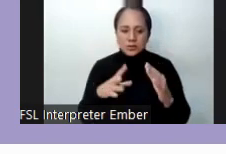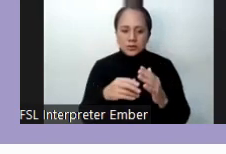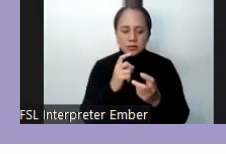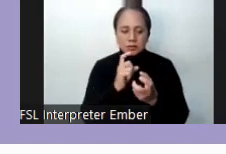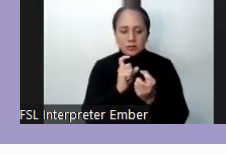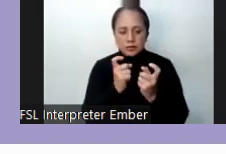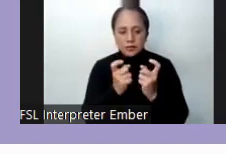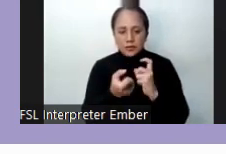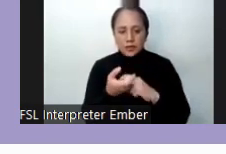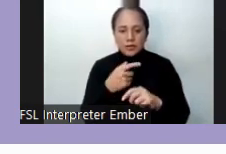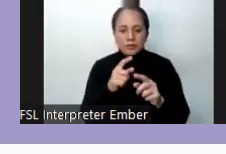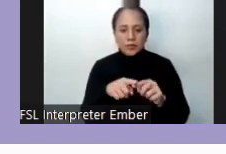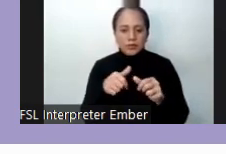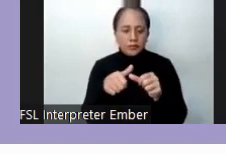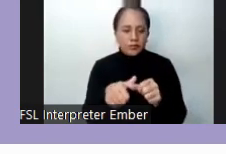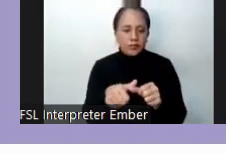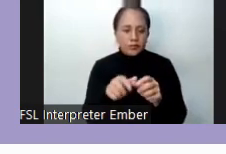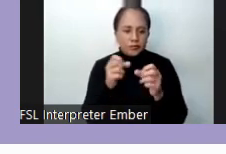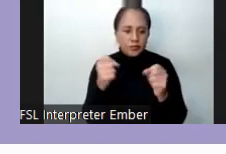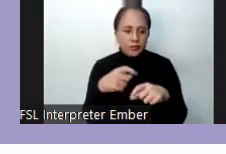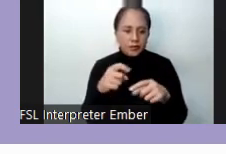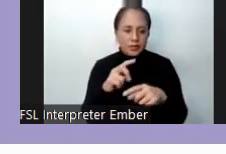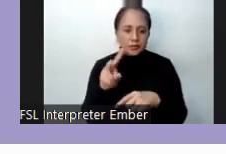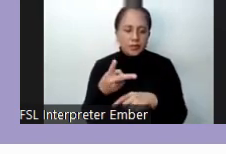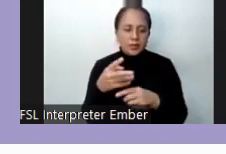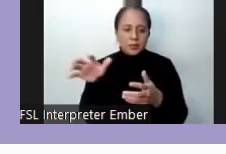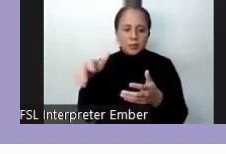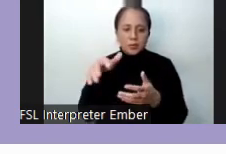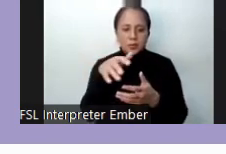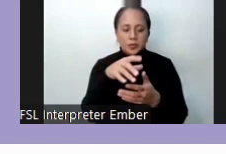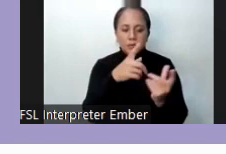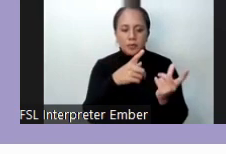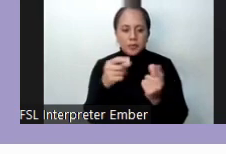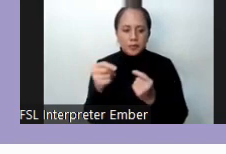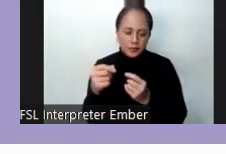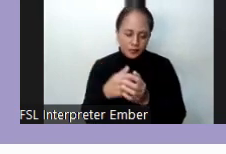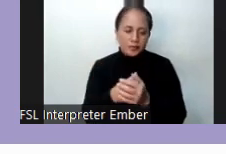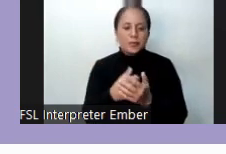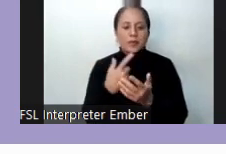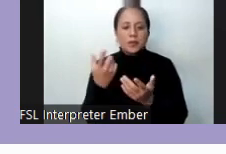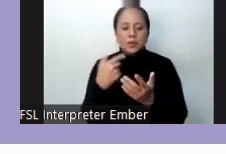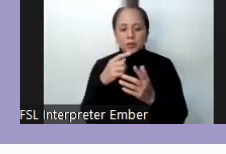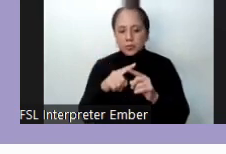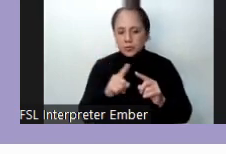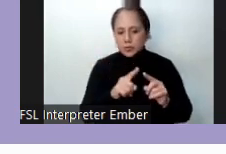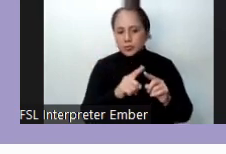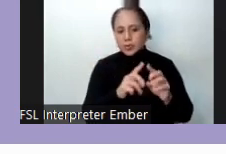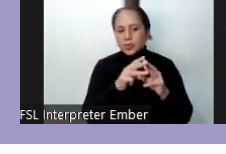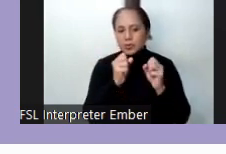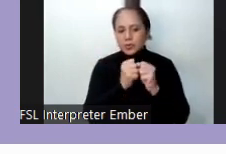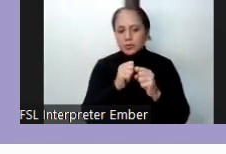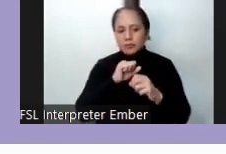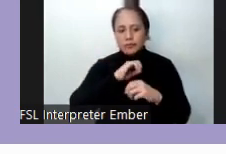it based on their feedback. The second, we implemented our data collection through series of workshops on fighting